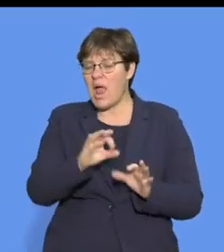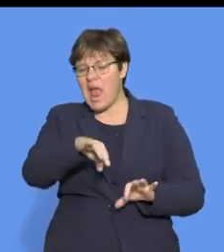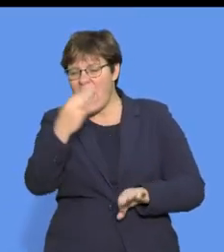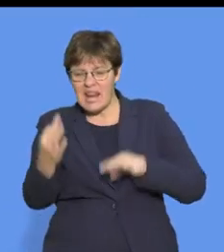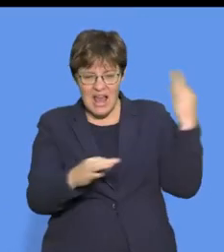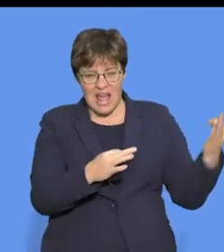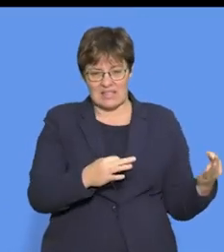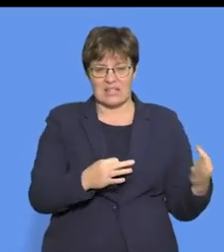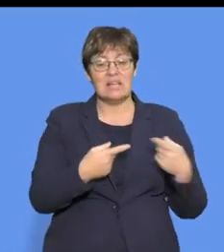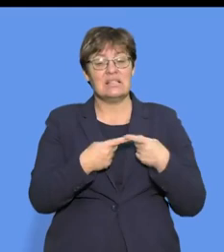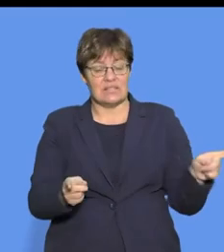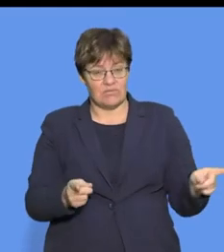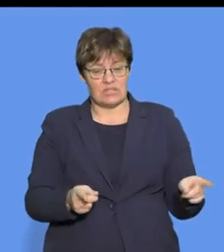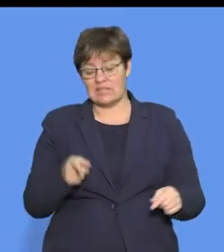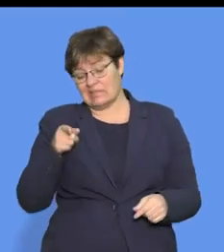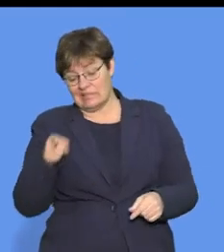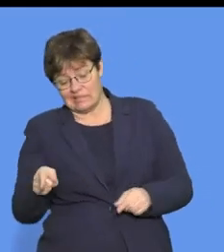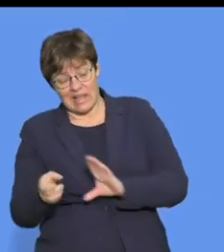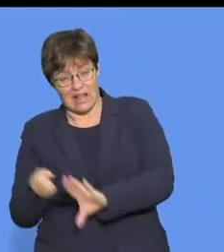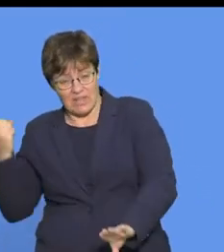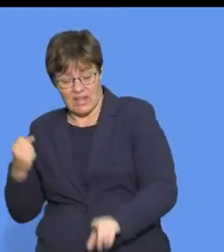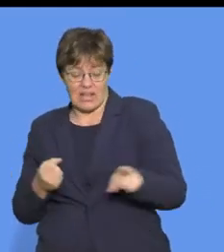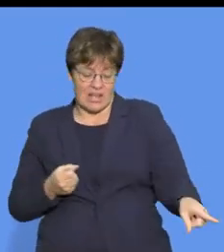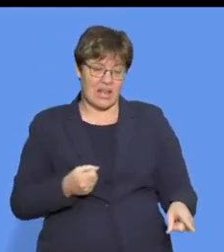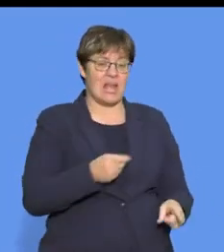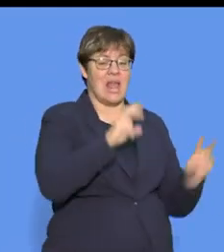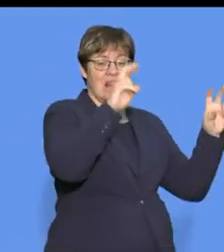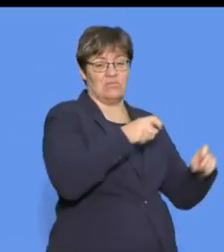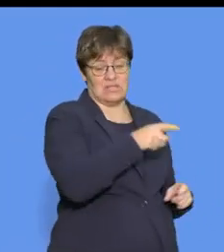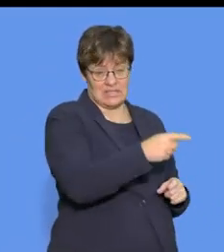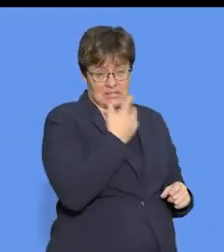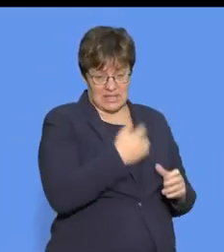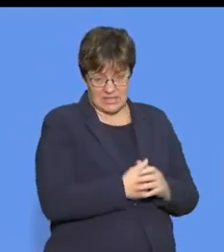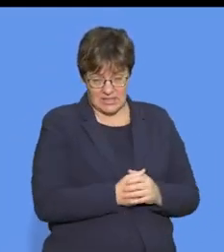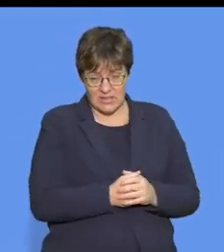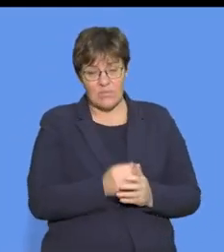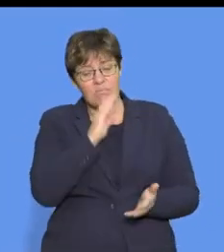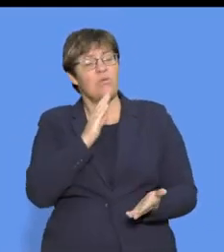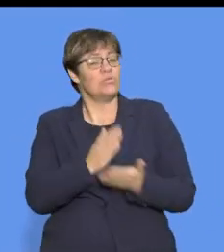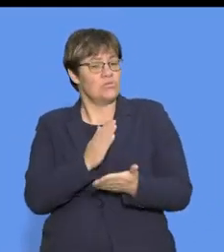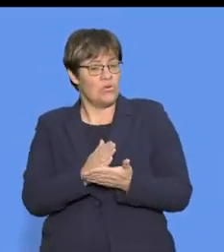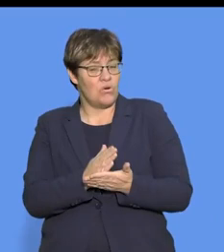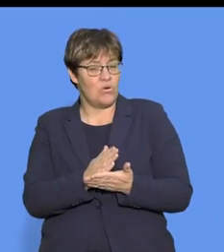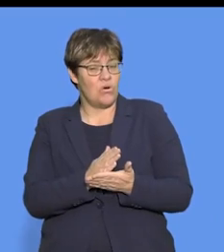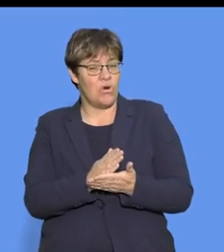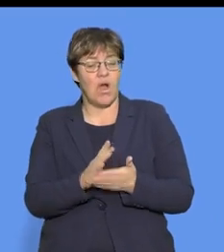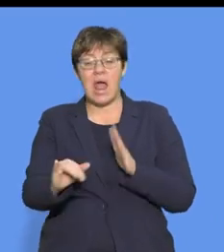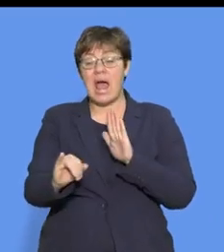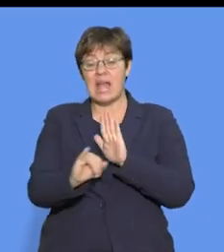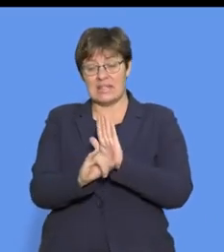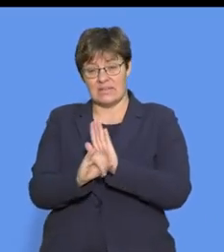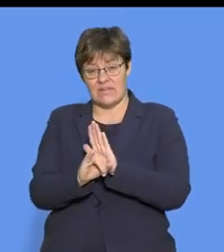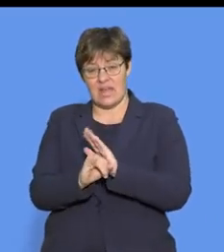you analyze the difference between the electrolytic and the galvanic cell, and make sure